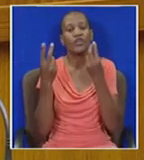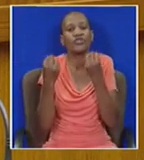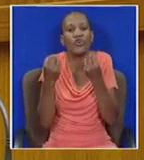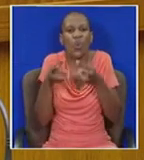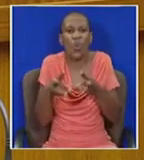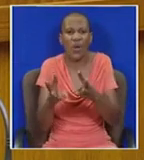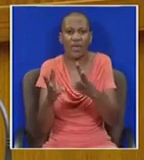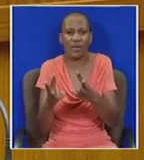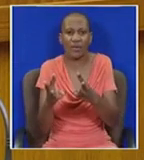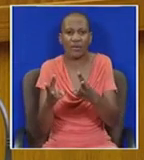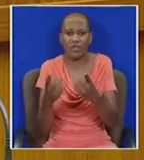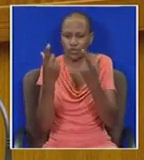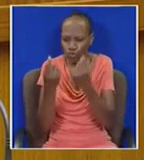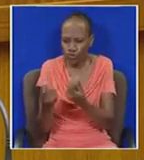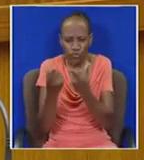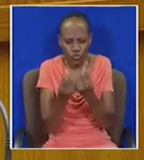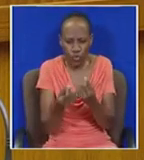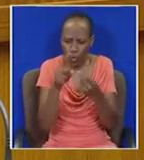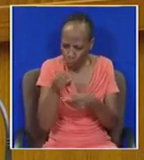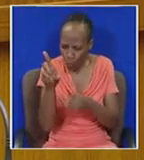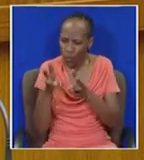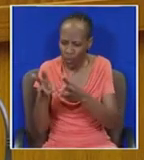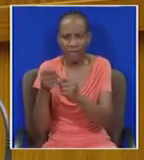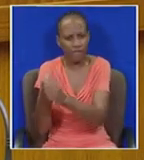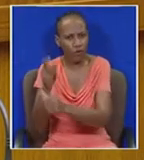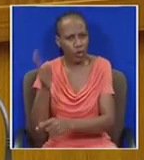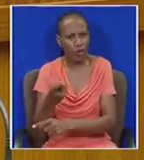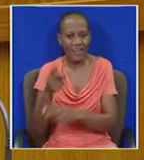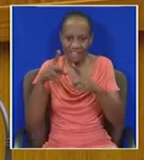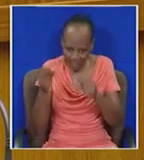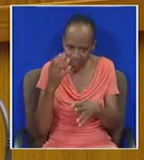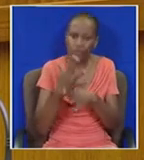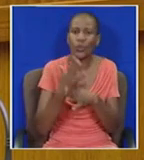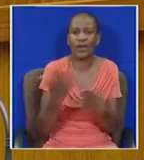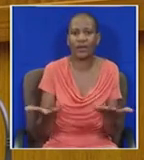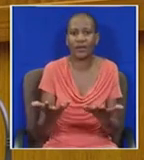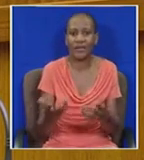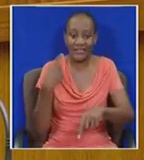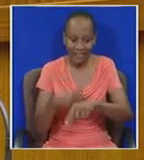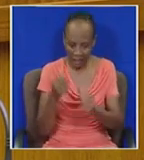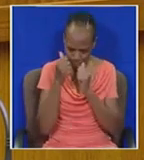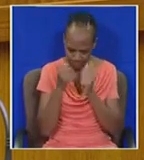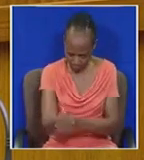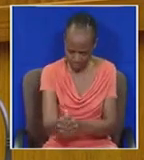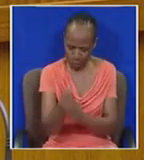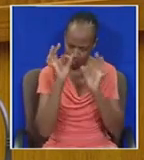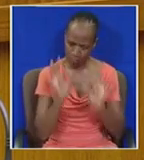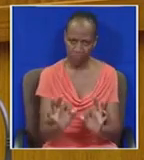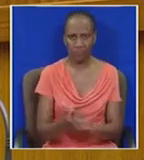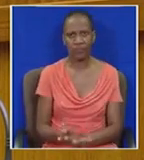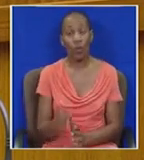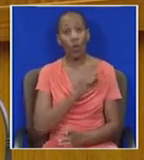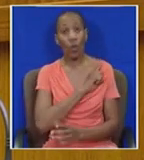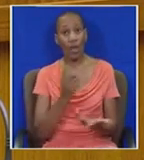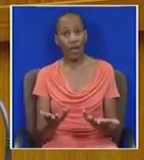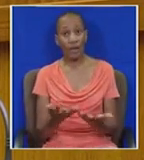discipline to do things correctly, to do them completely, and to do them timelessly, so that the